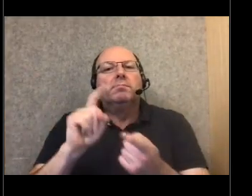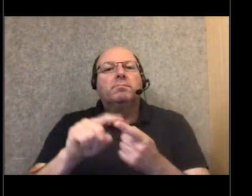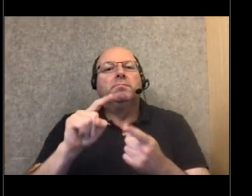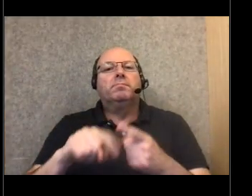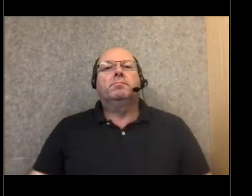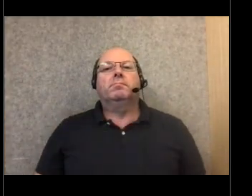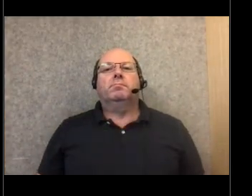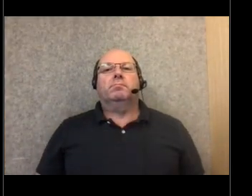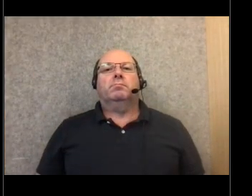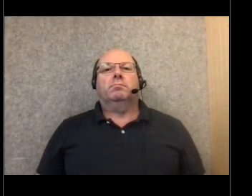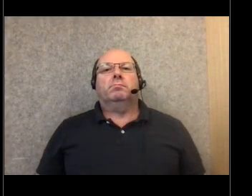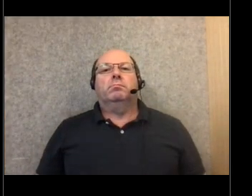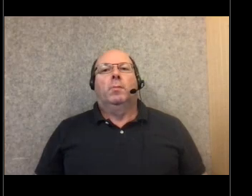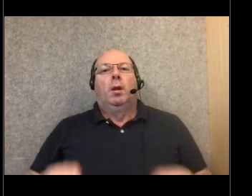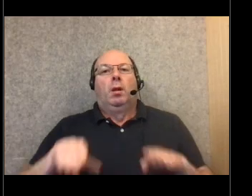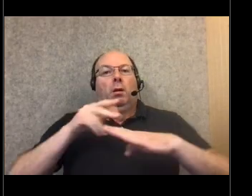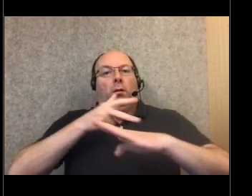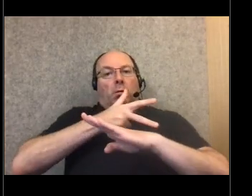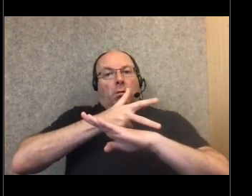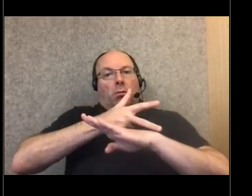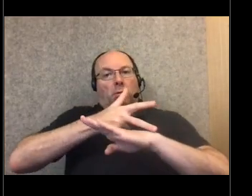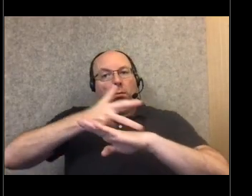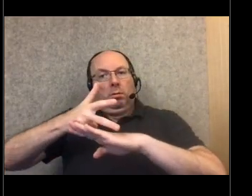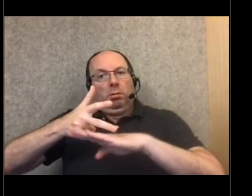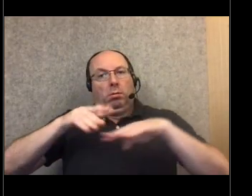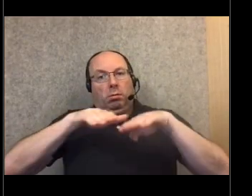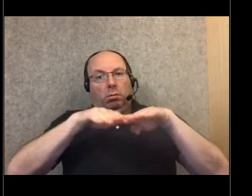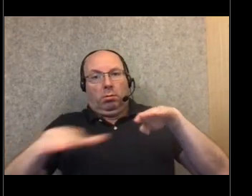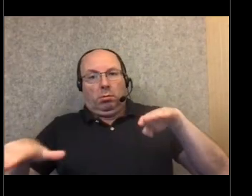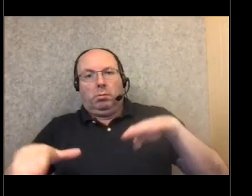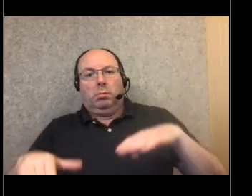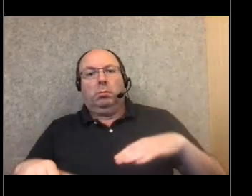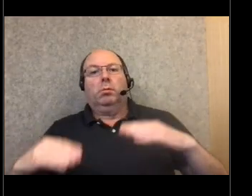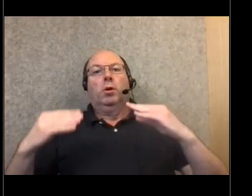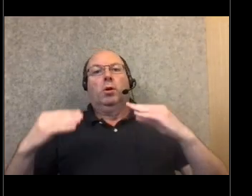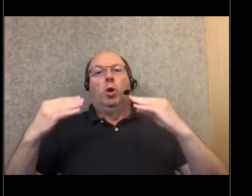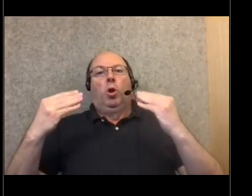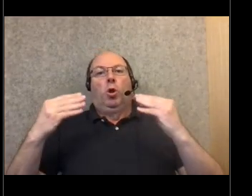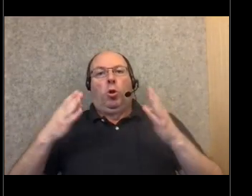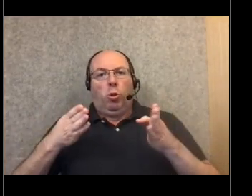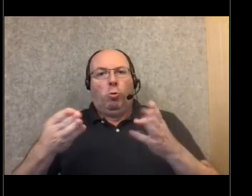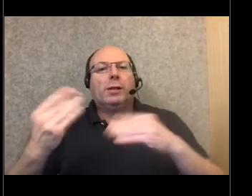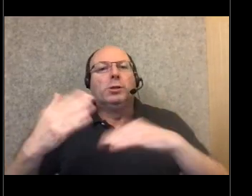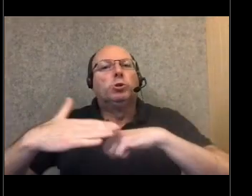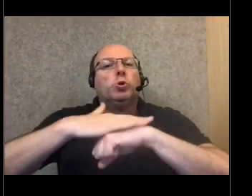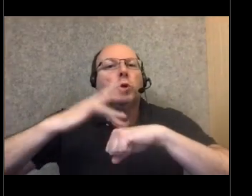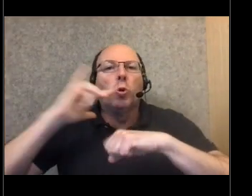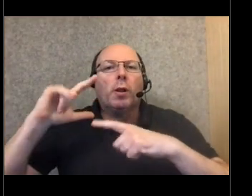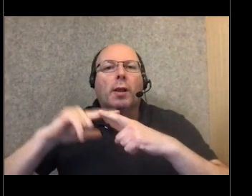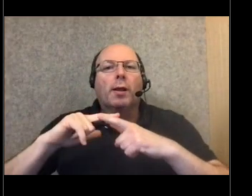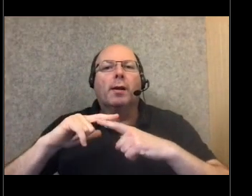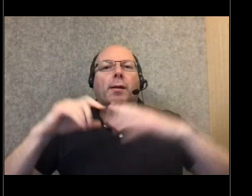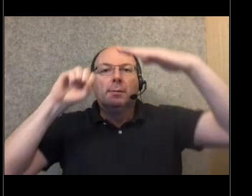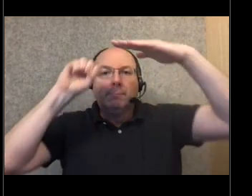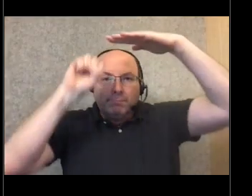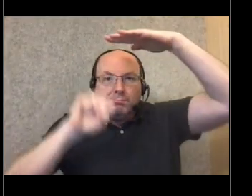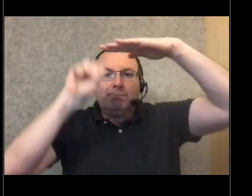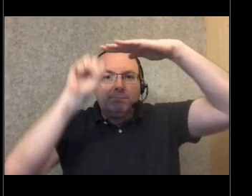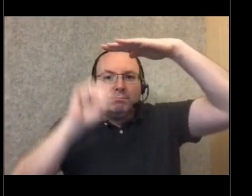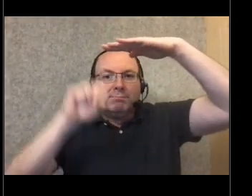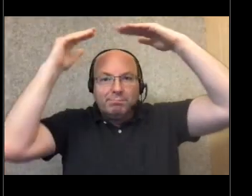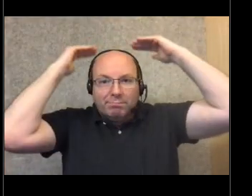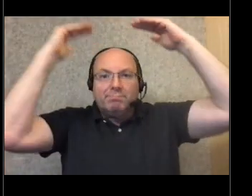and running slopes, route surfaces, headroom, protruding objects,